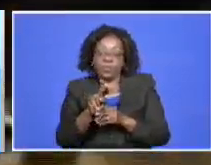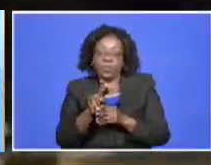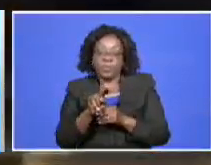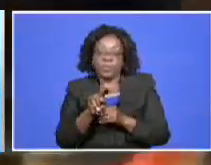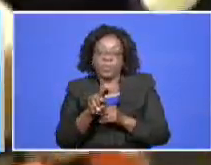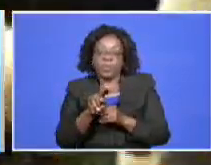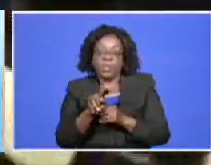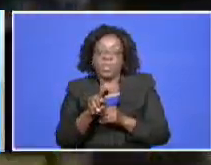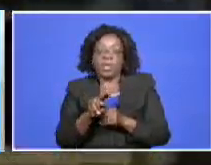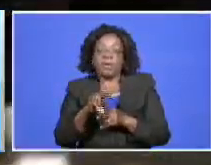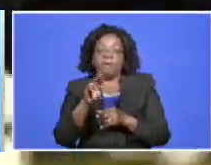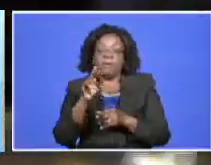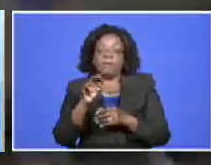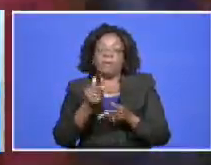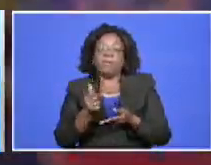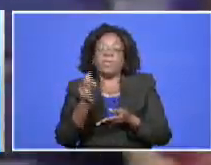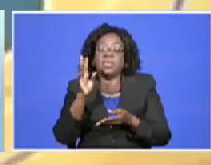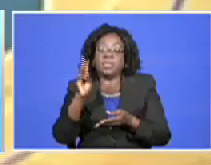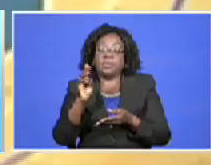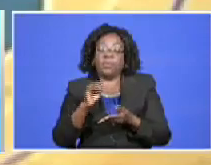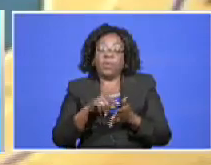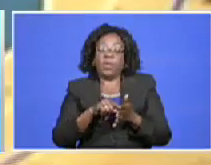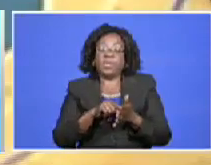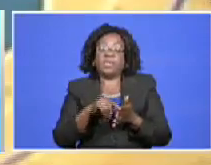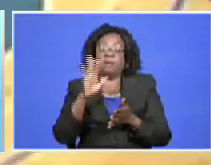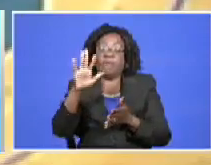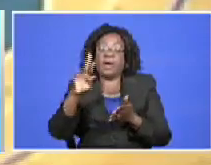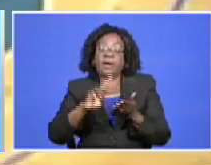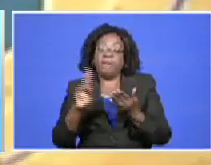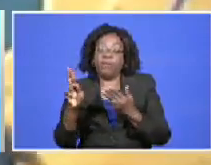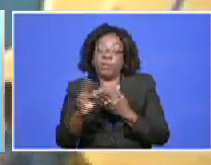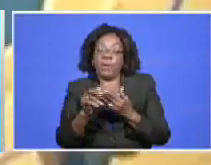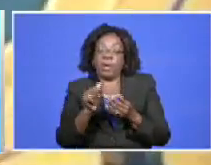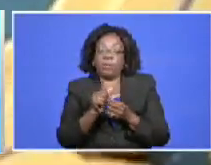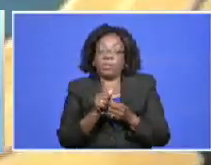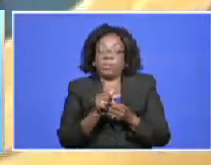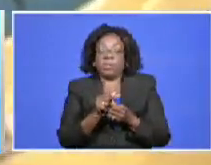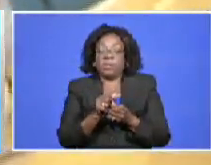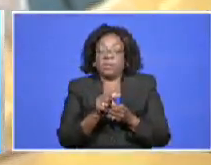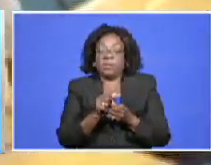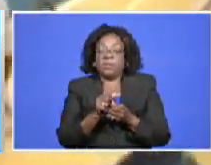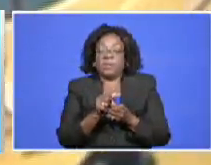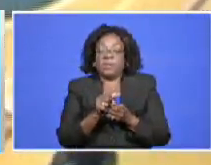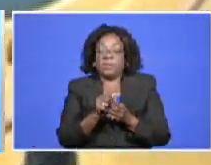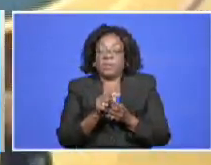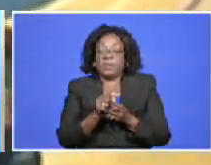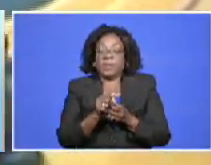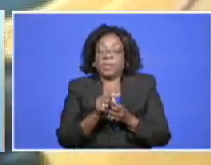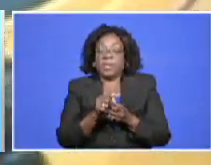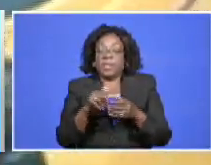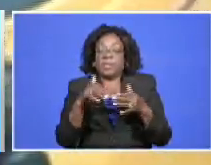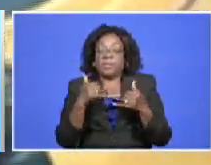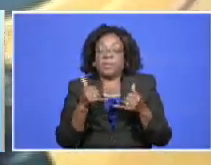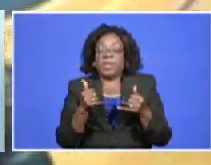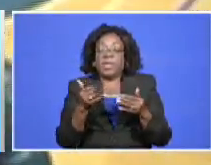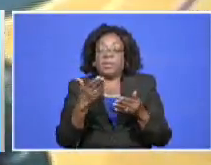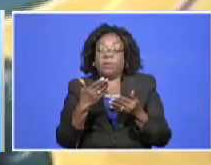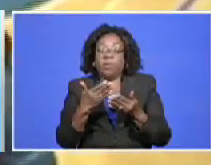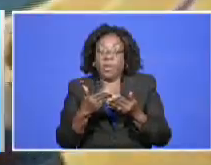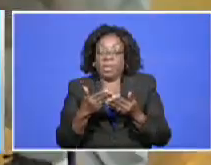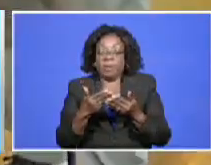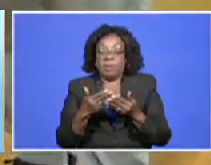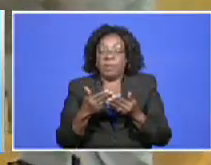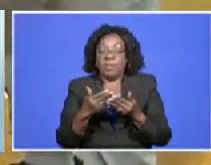and 5 rebounds. On the other side, Bahamian Ahmad Harvey is a freshman forward for the Chanticleers, but has played sparingly this